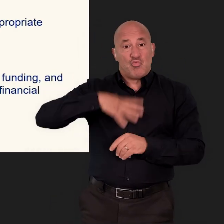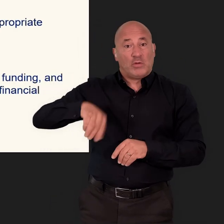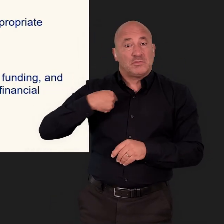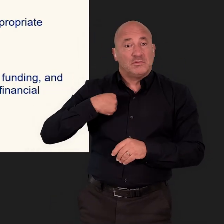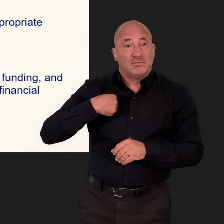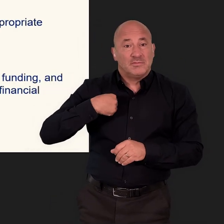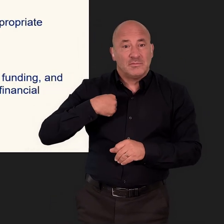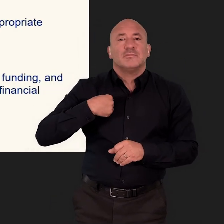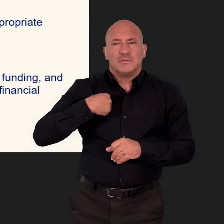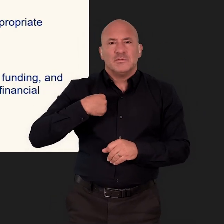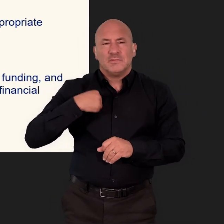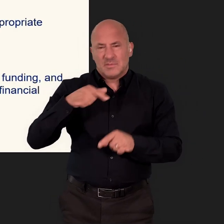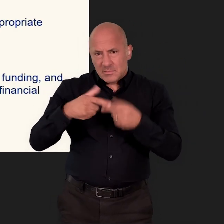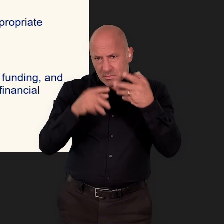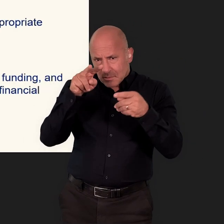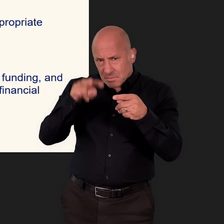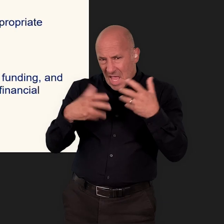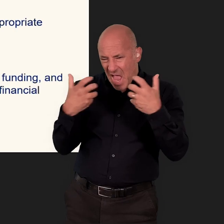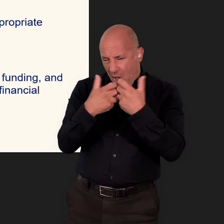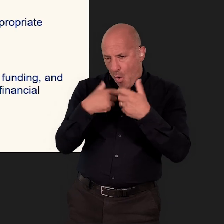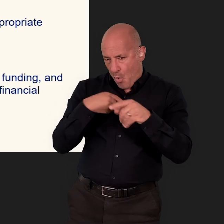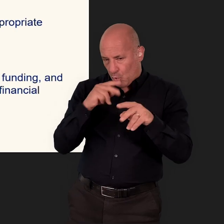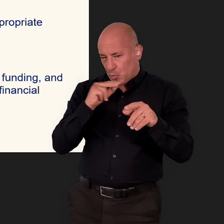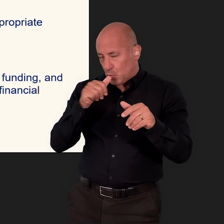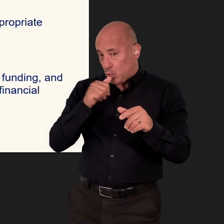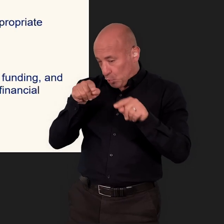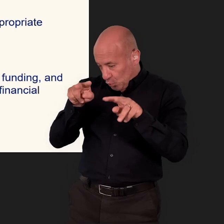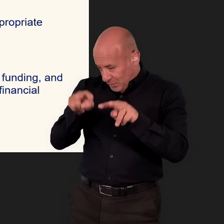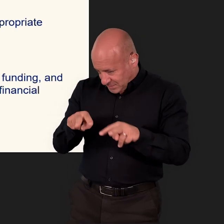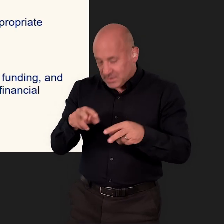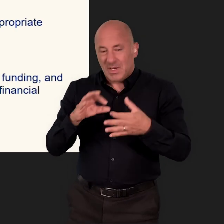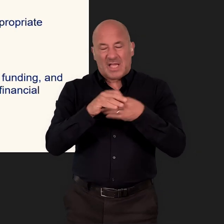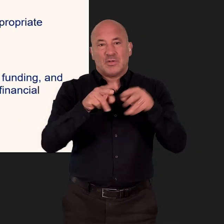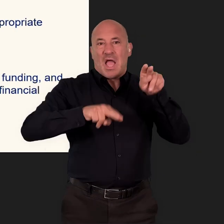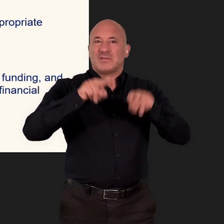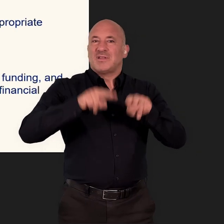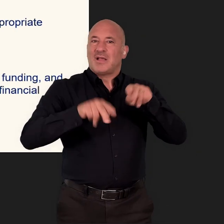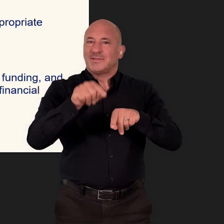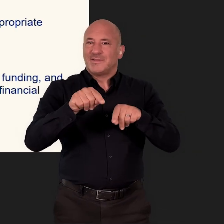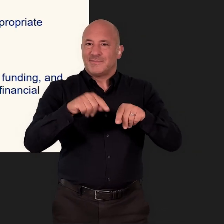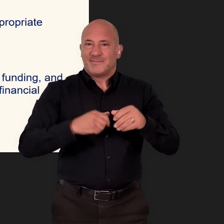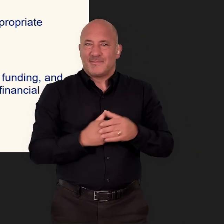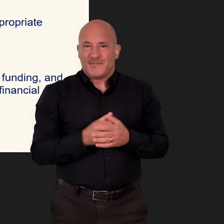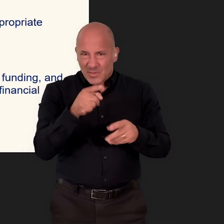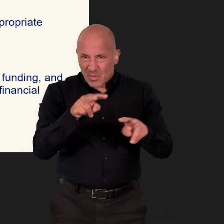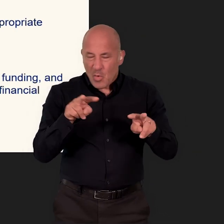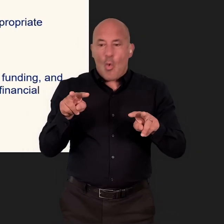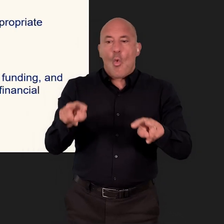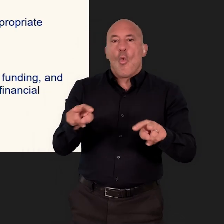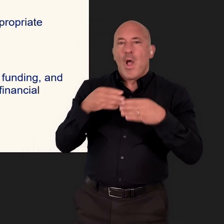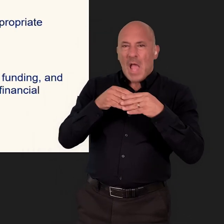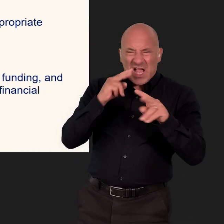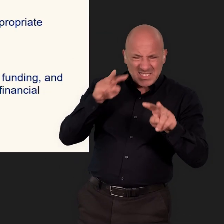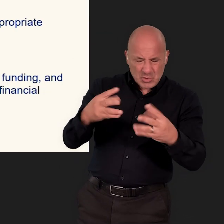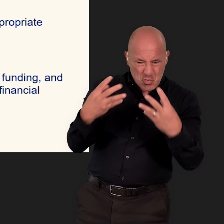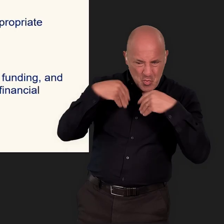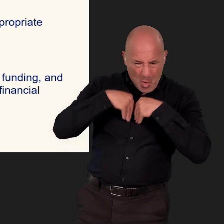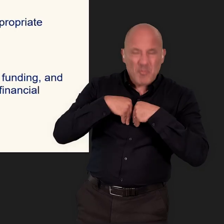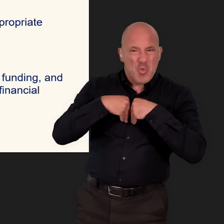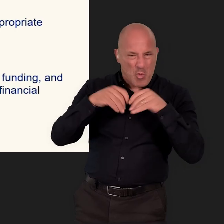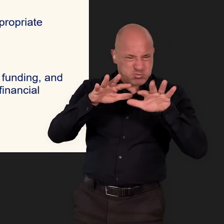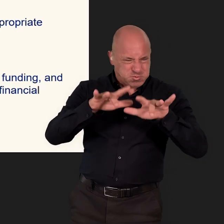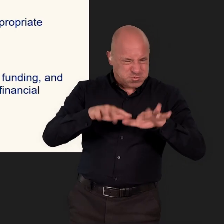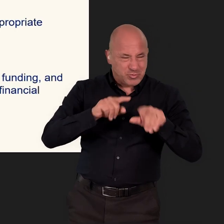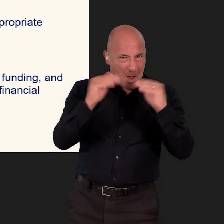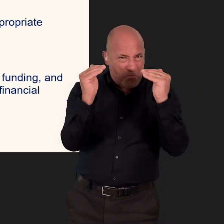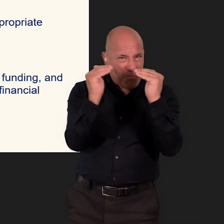we are looking for and how these narrative sections are used to assess your application. Make sure you take full